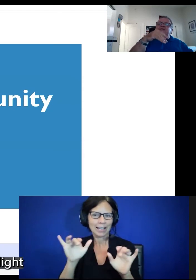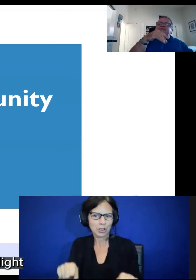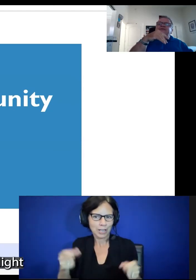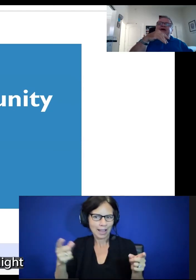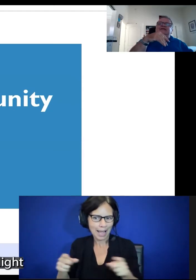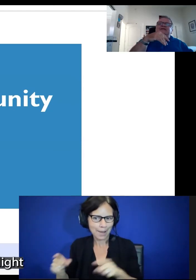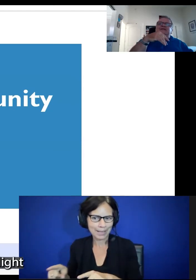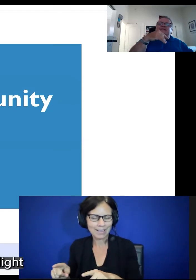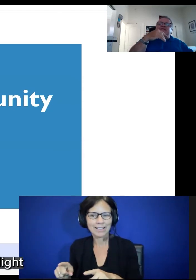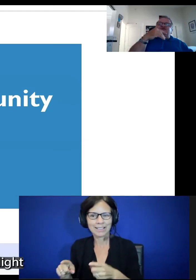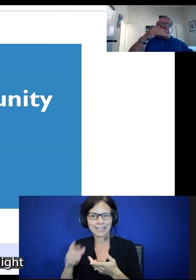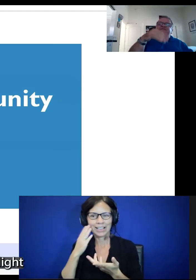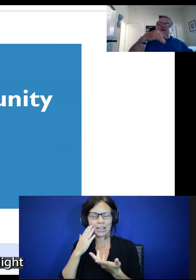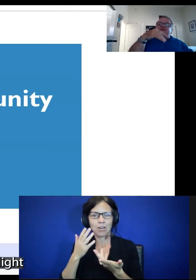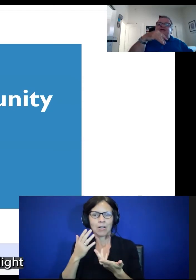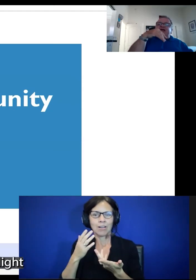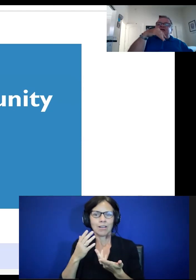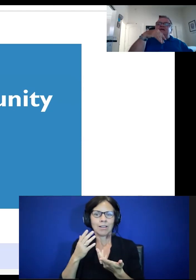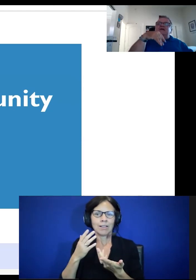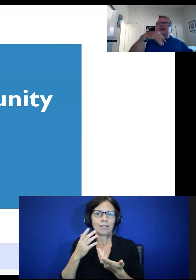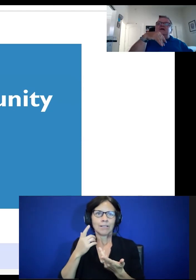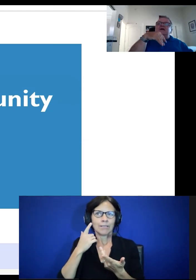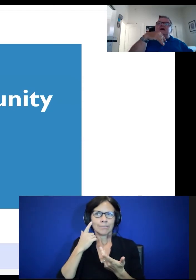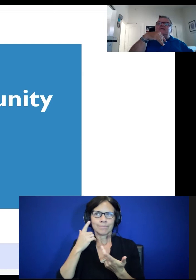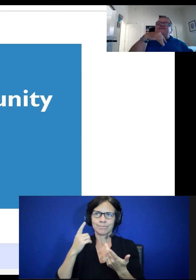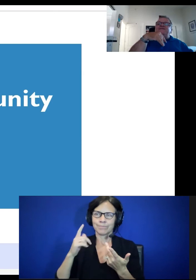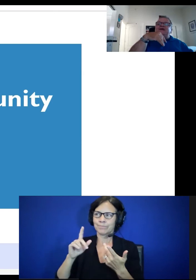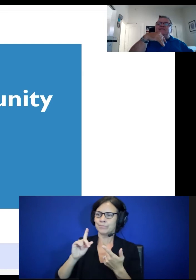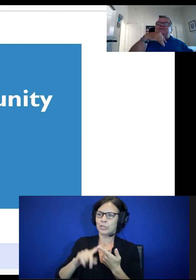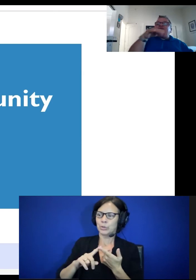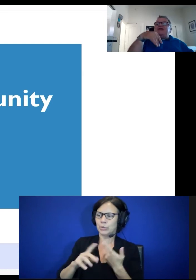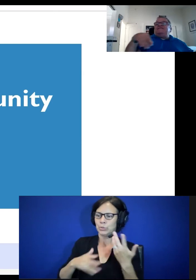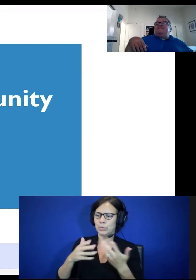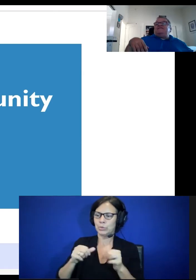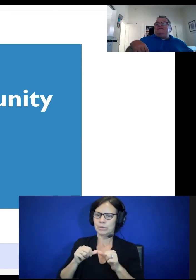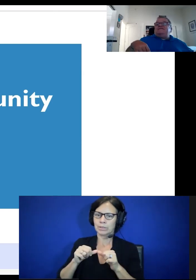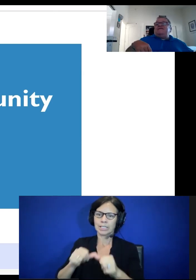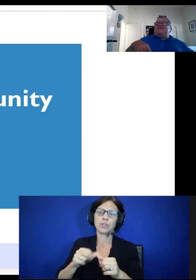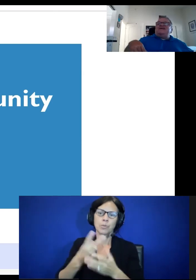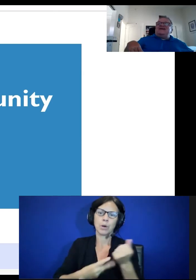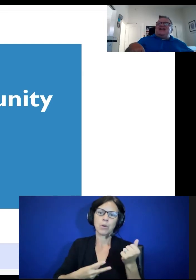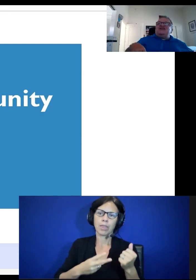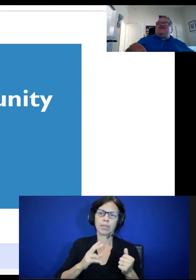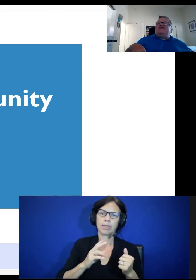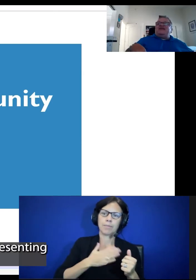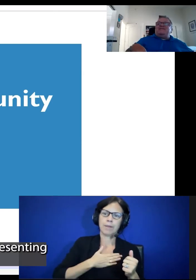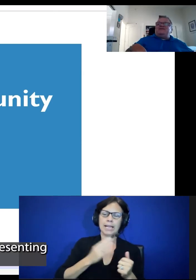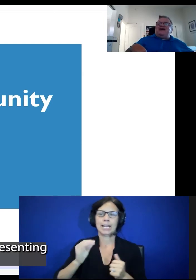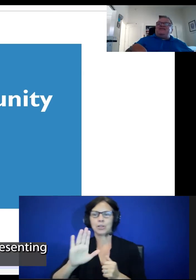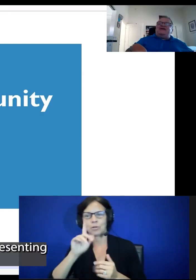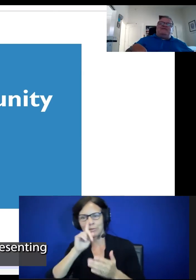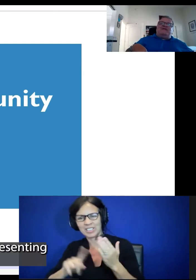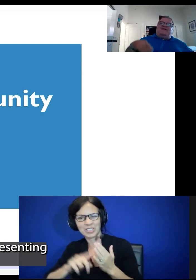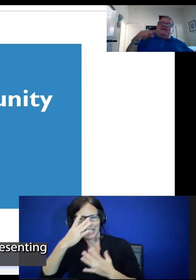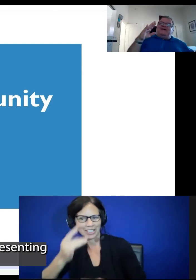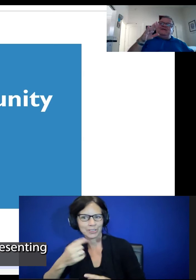occur that could shed further light in both cases. So interesting, and I'm glad